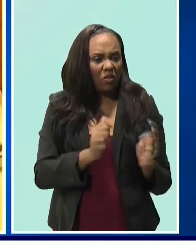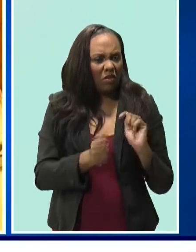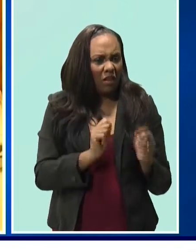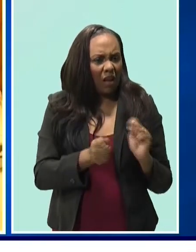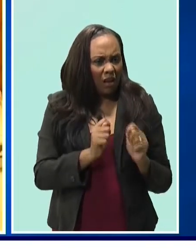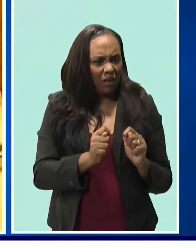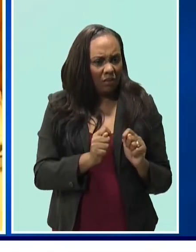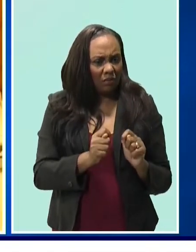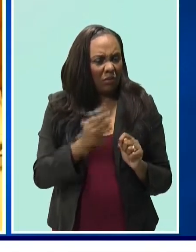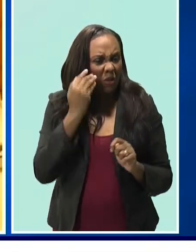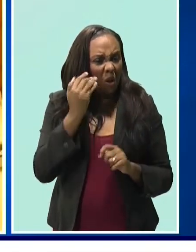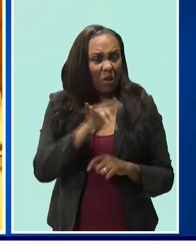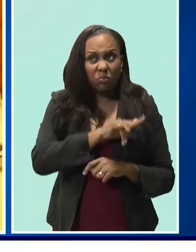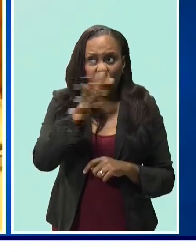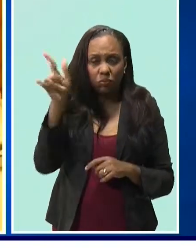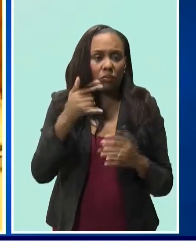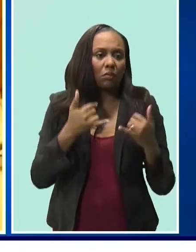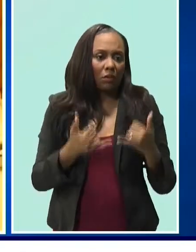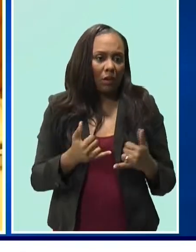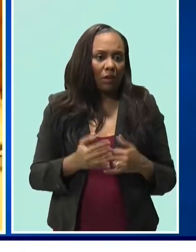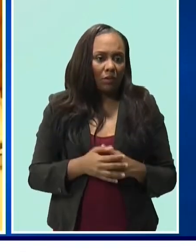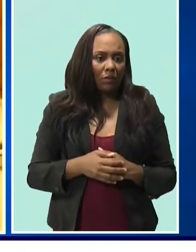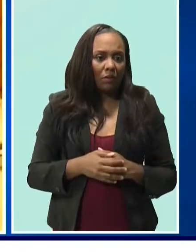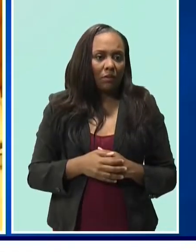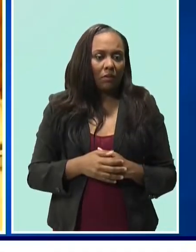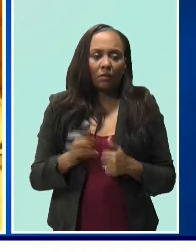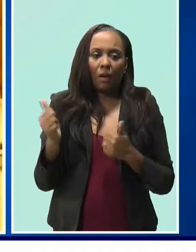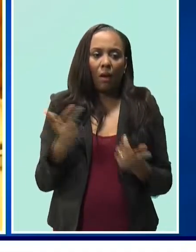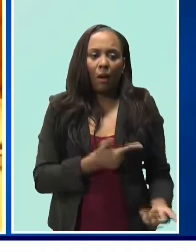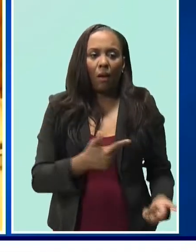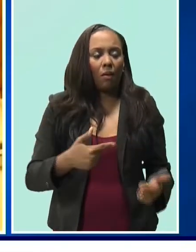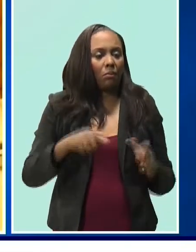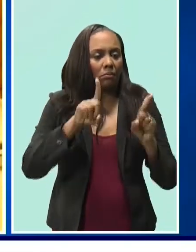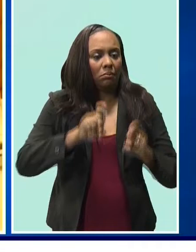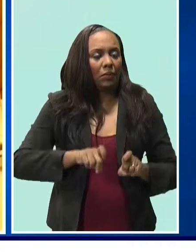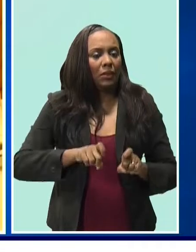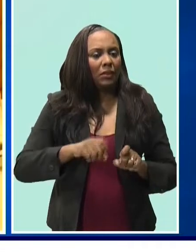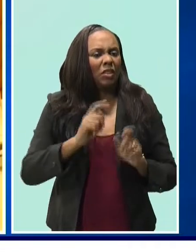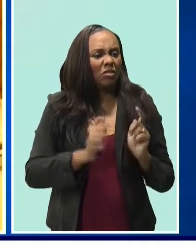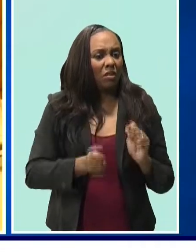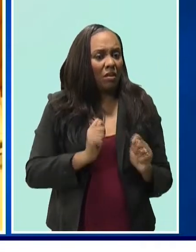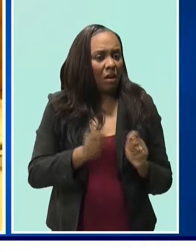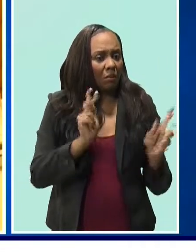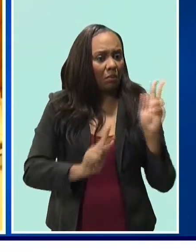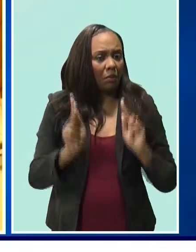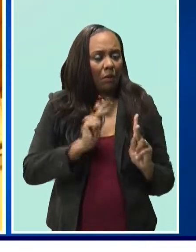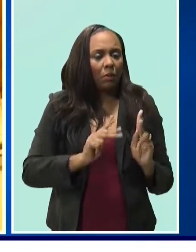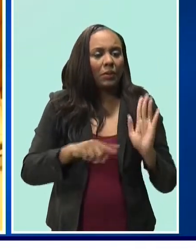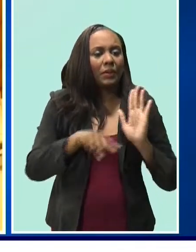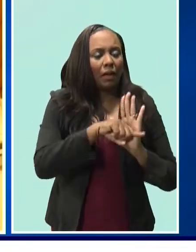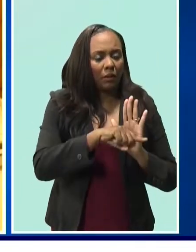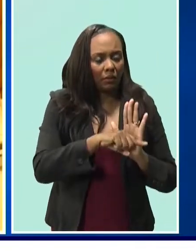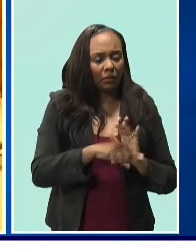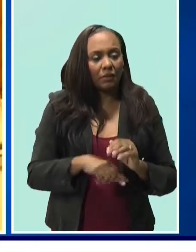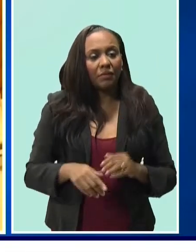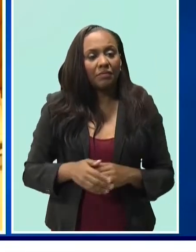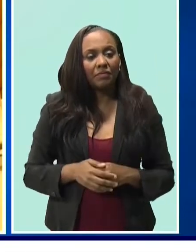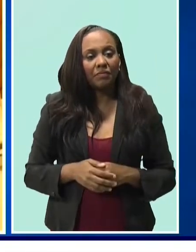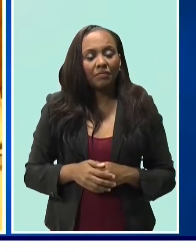left, and I'm happy to report that all their tests were negative. 31 tests